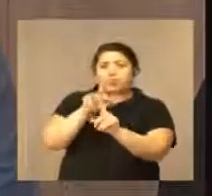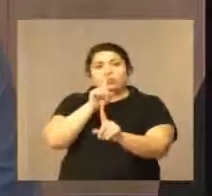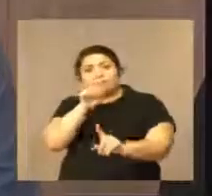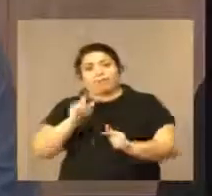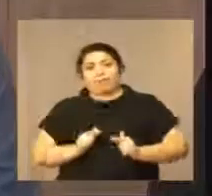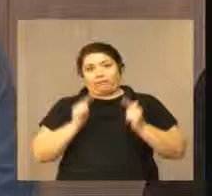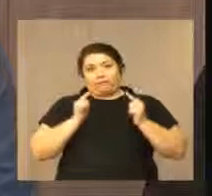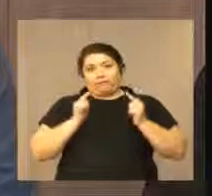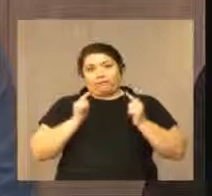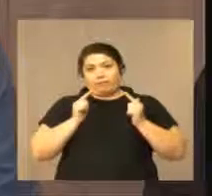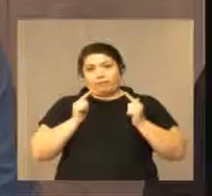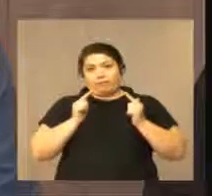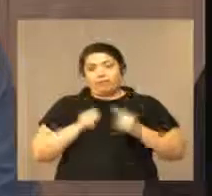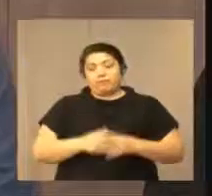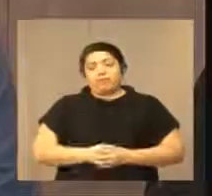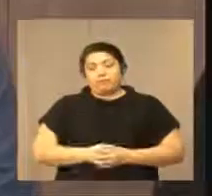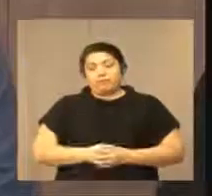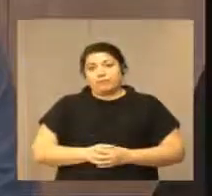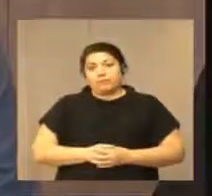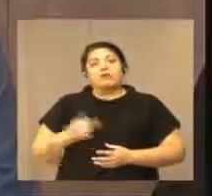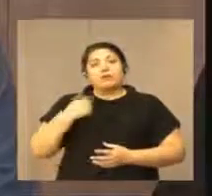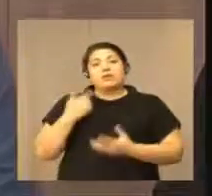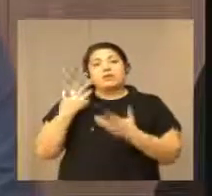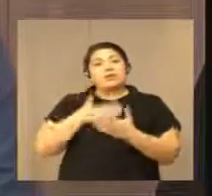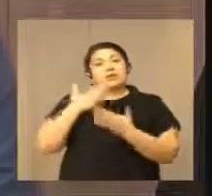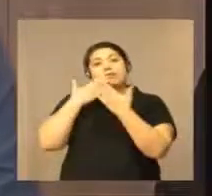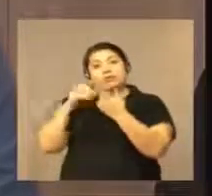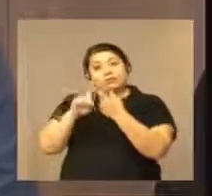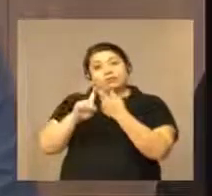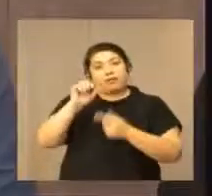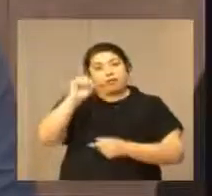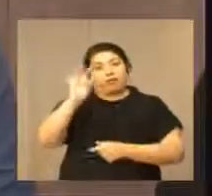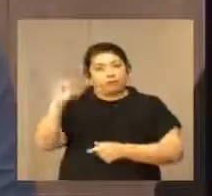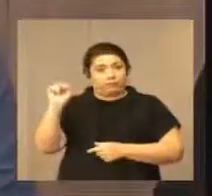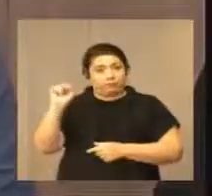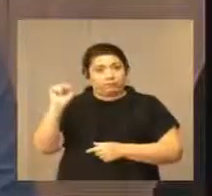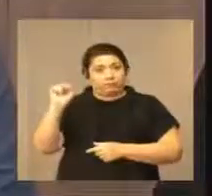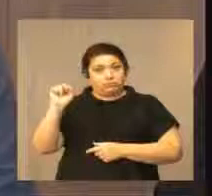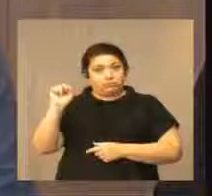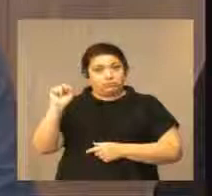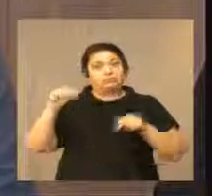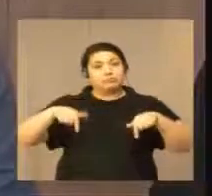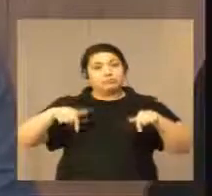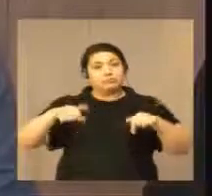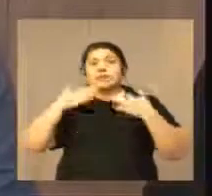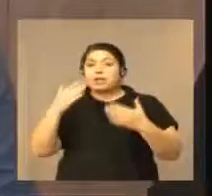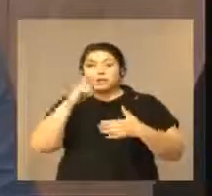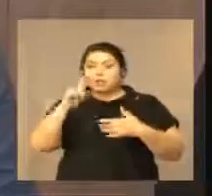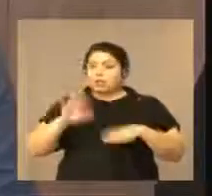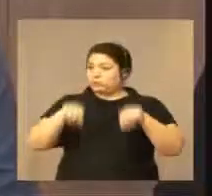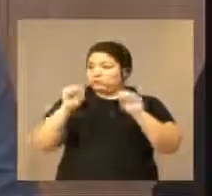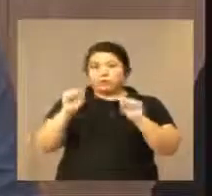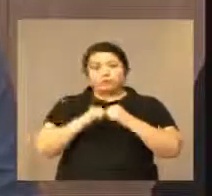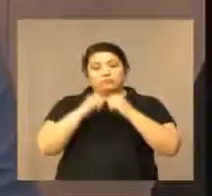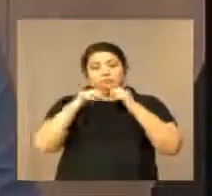and are given life. I want to thank the Assembly of First Nations for creating this